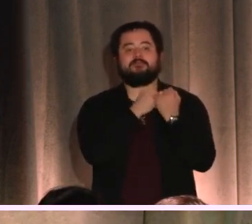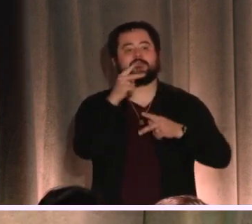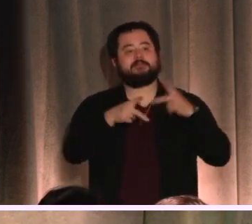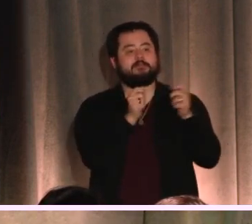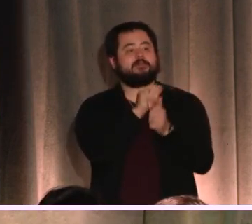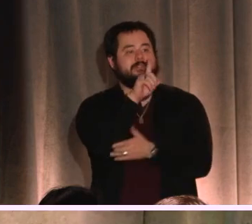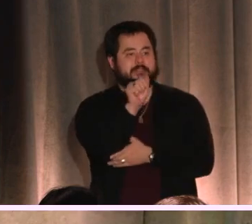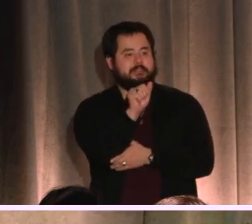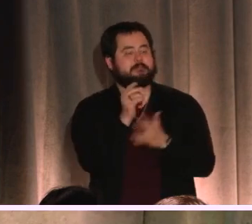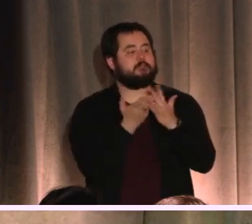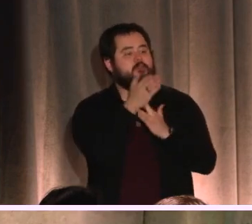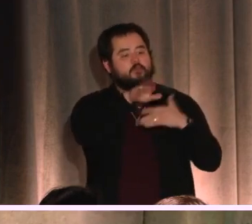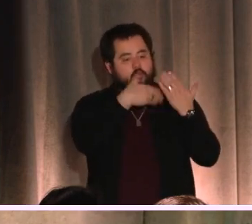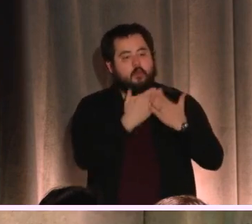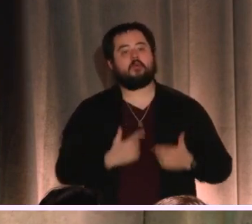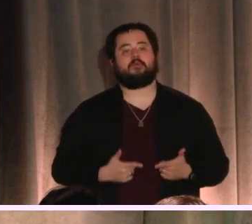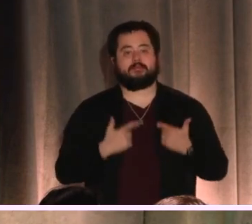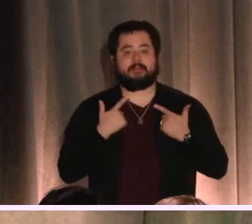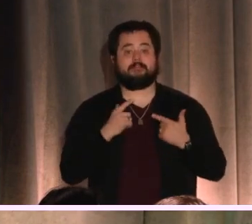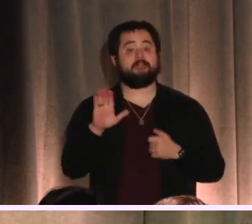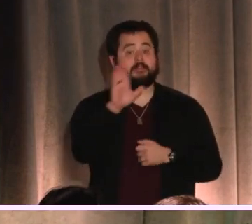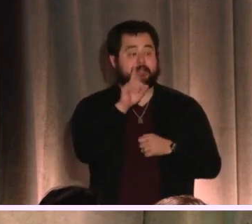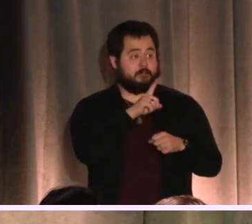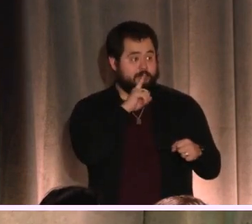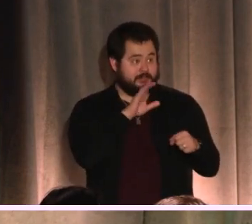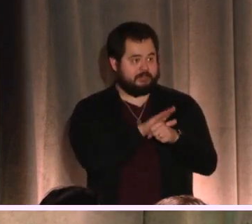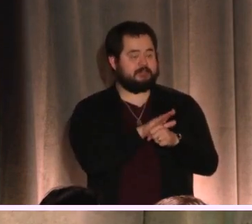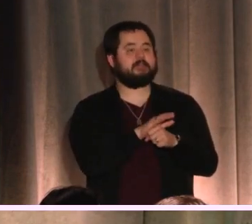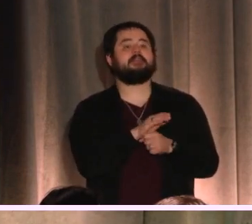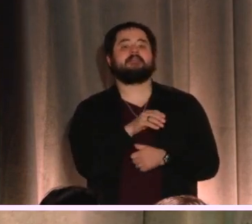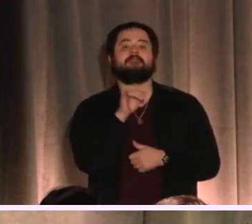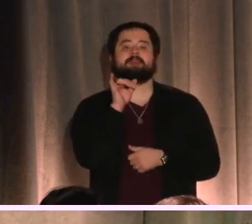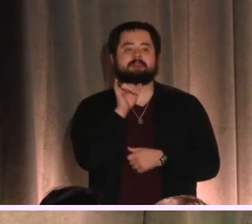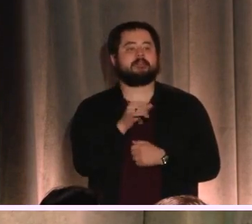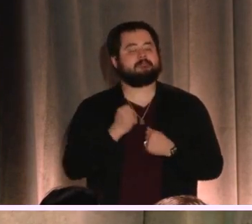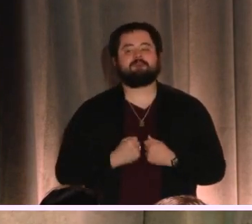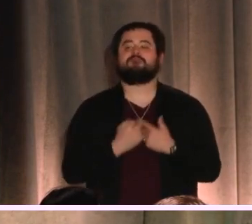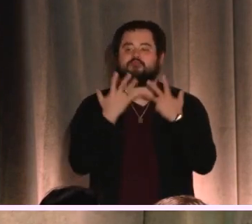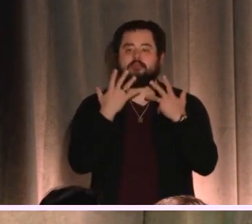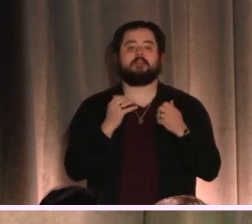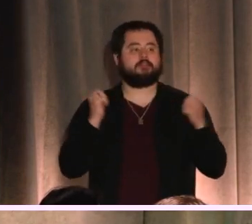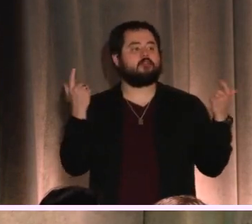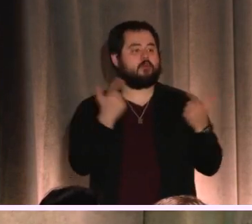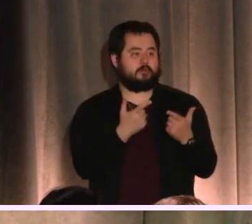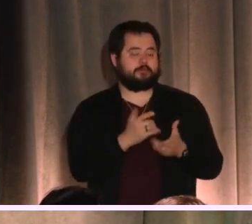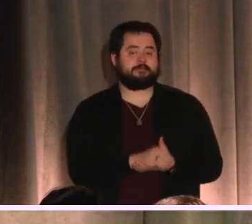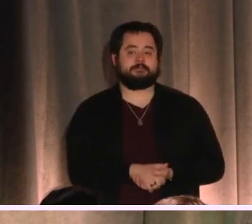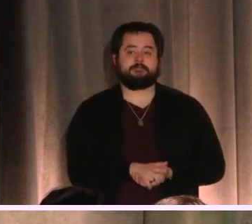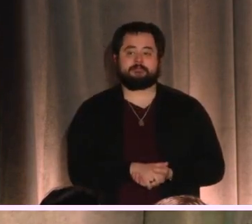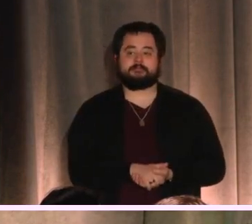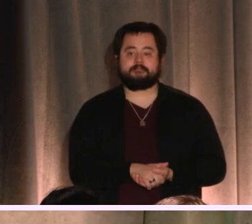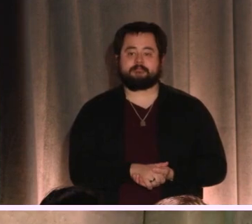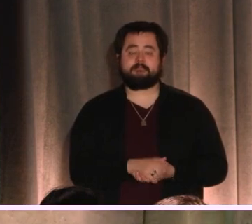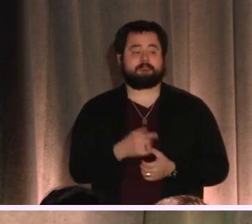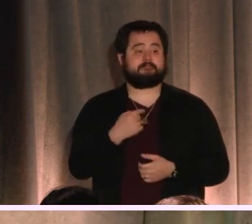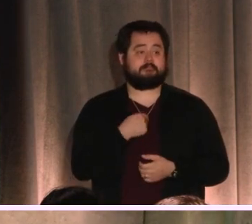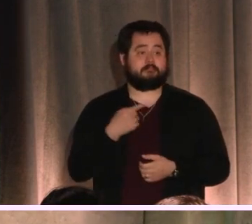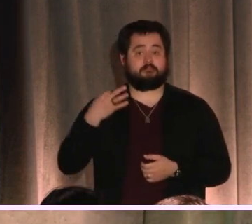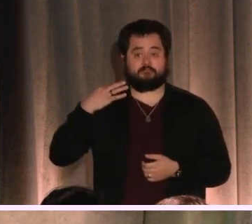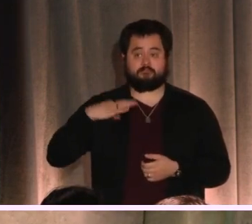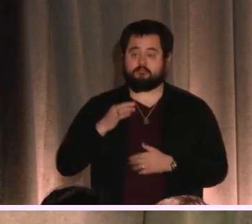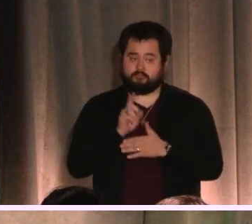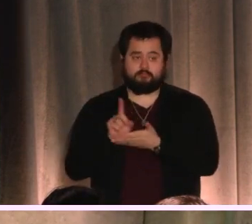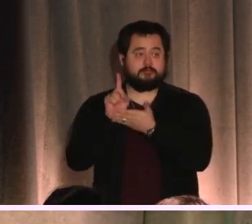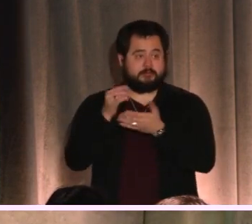their lives. Their dedication is such an inspiration to us all. It's my privilege tonight to